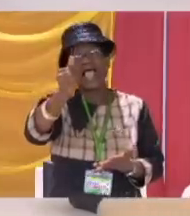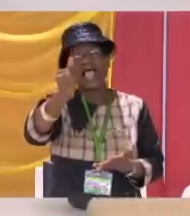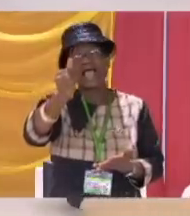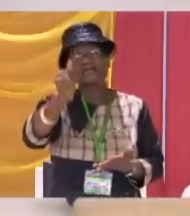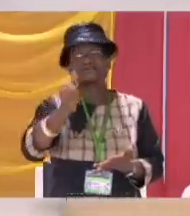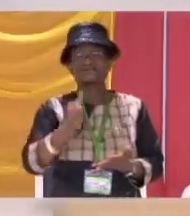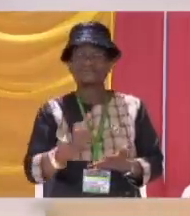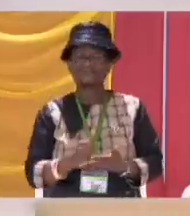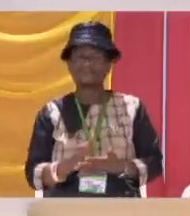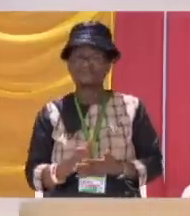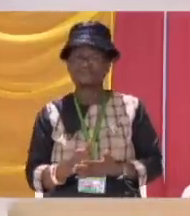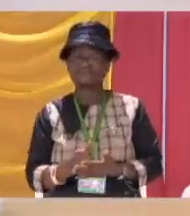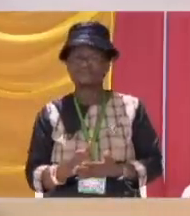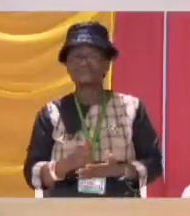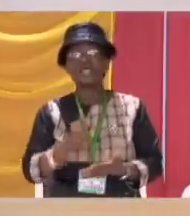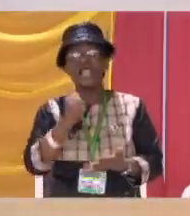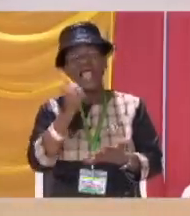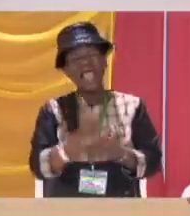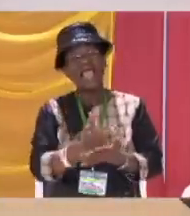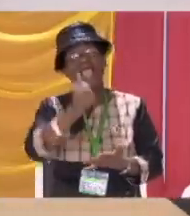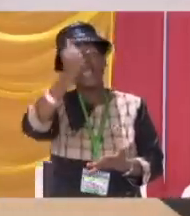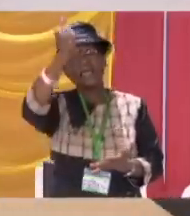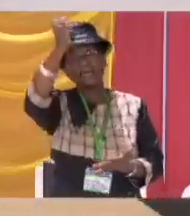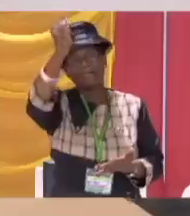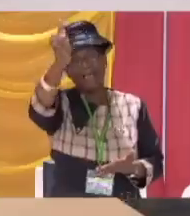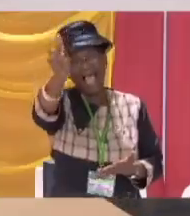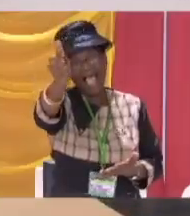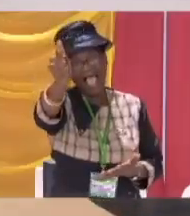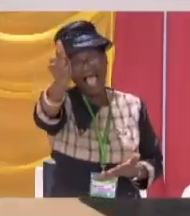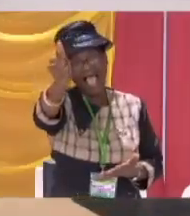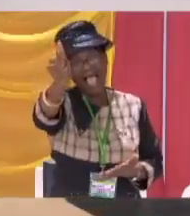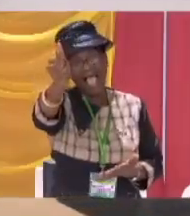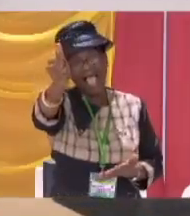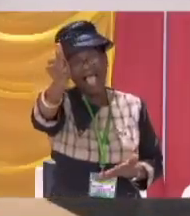Gbogbo nte ba nda wole o ma ma yori si rere ni.